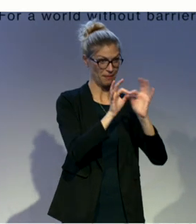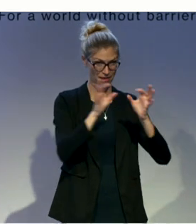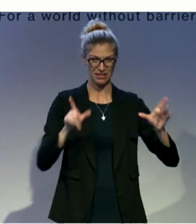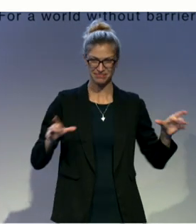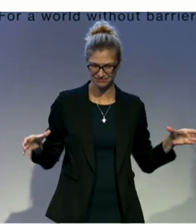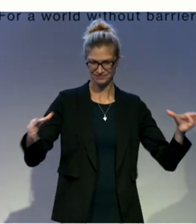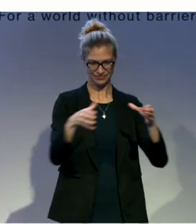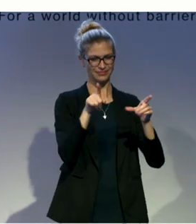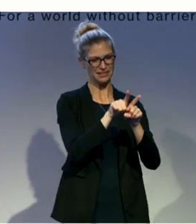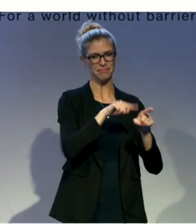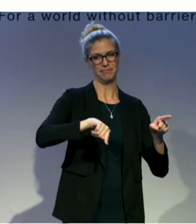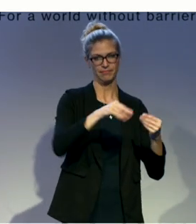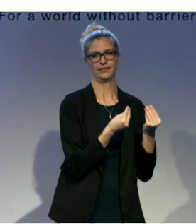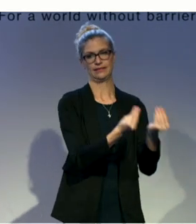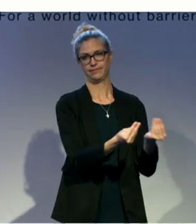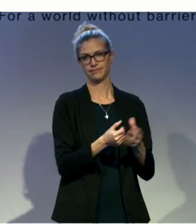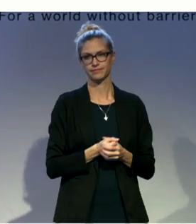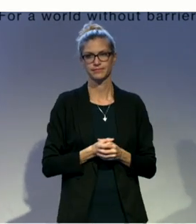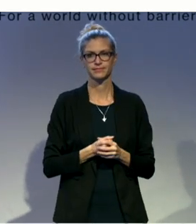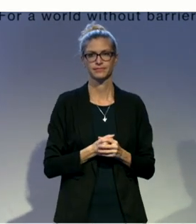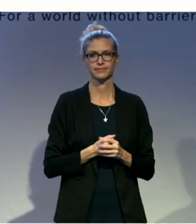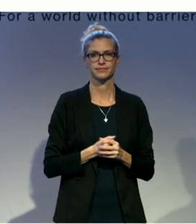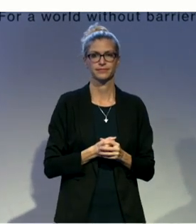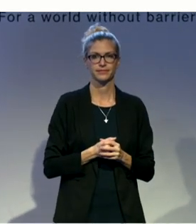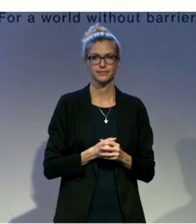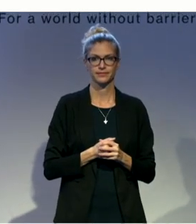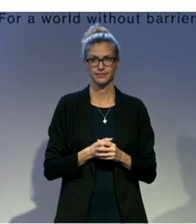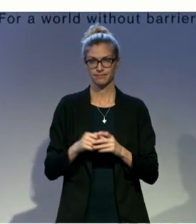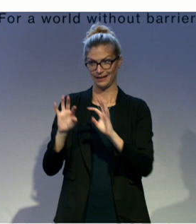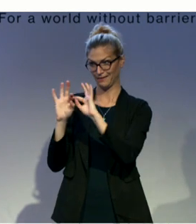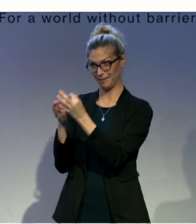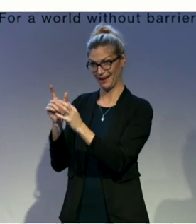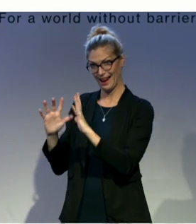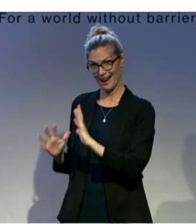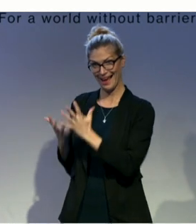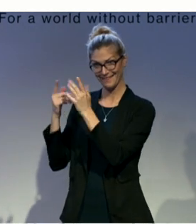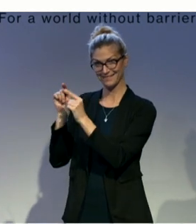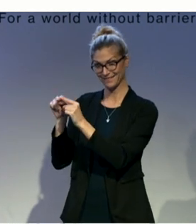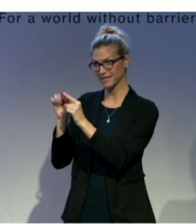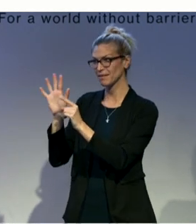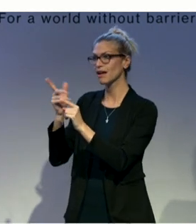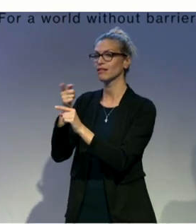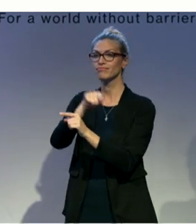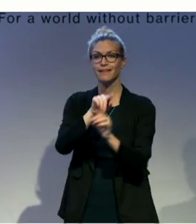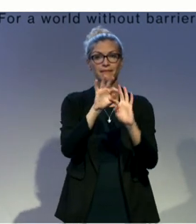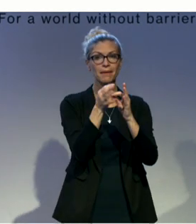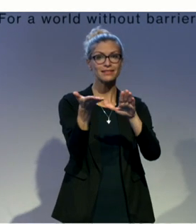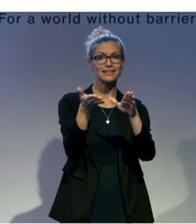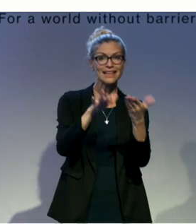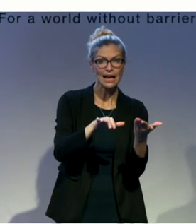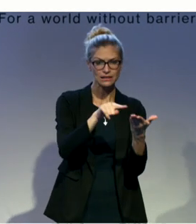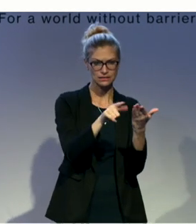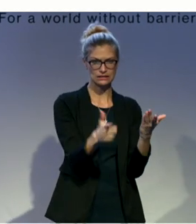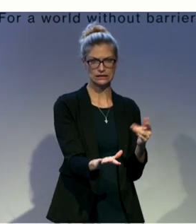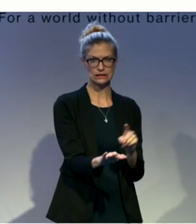parents or a child, it happened, the child can have, they can, the rest of